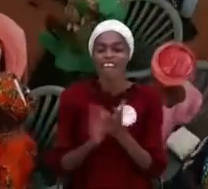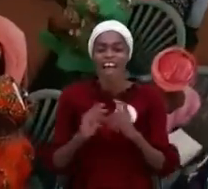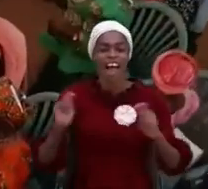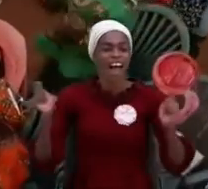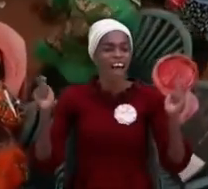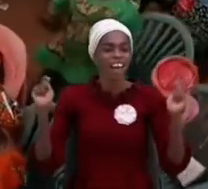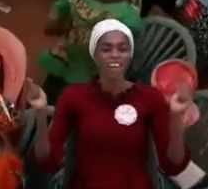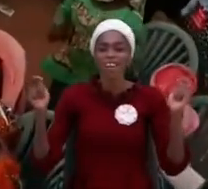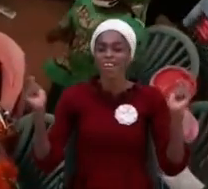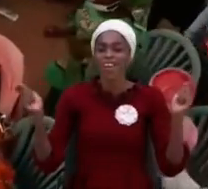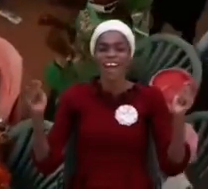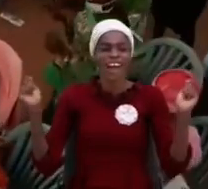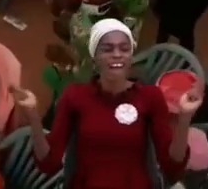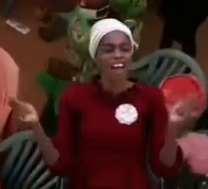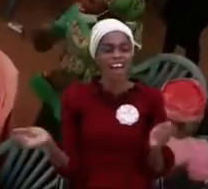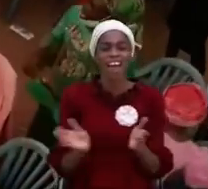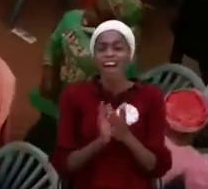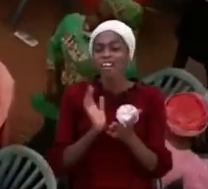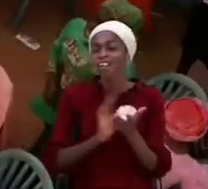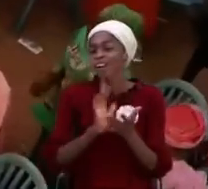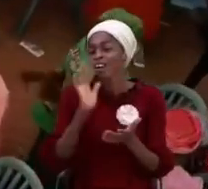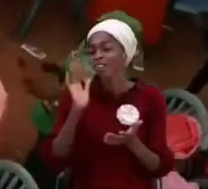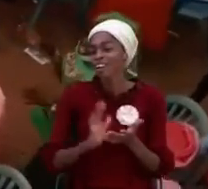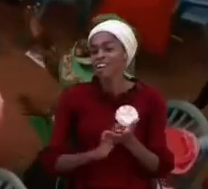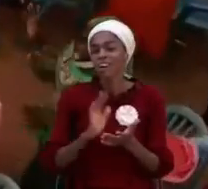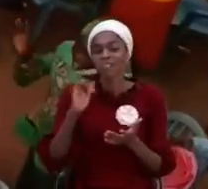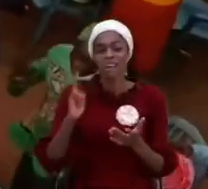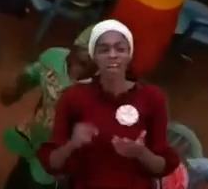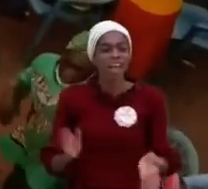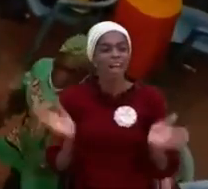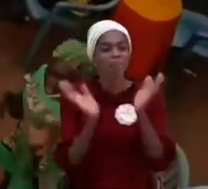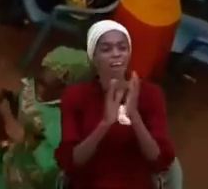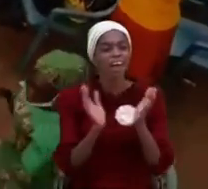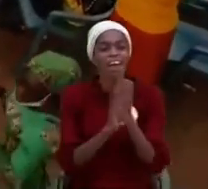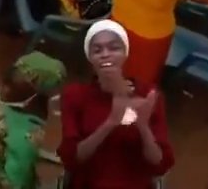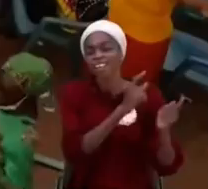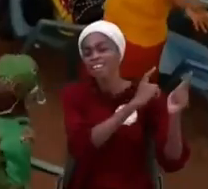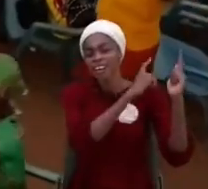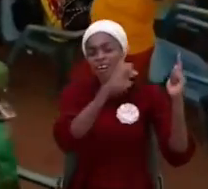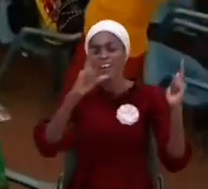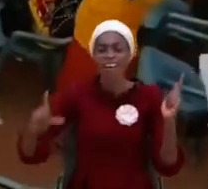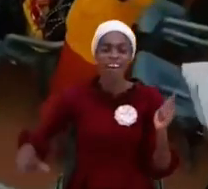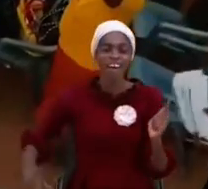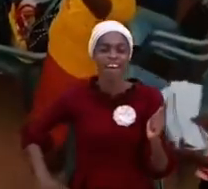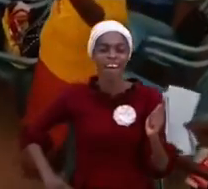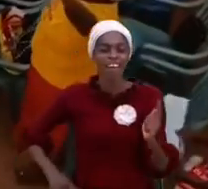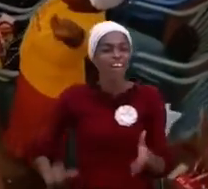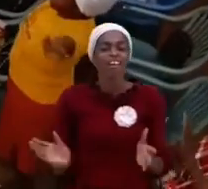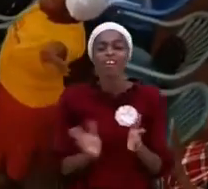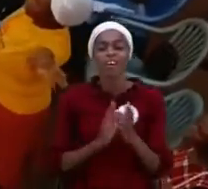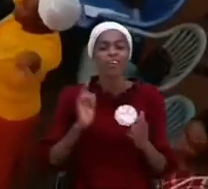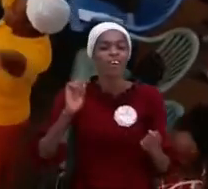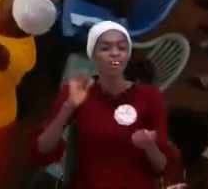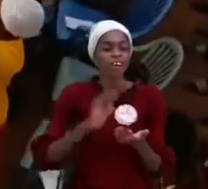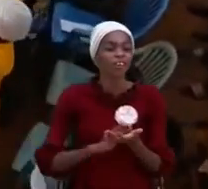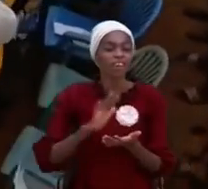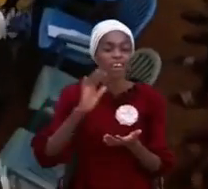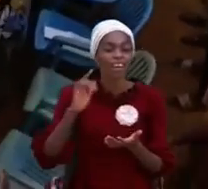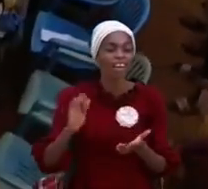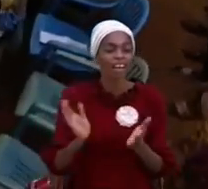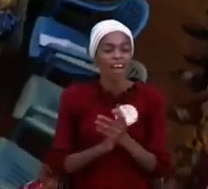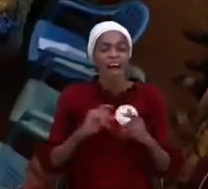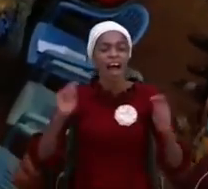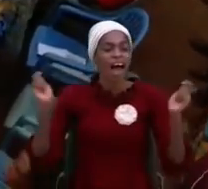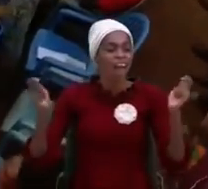glory, hallelujah, lift your hands up, glory, and worship Him, the He's the King of Kings, glory, glory, He's worthy of